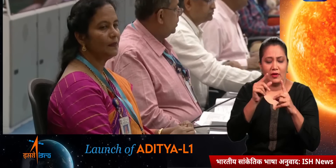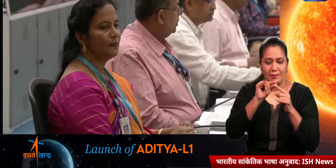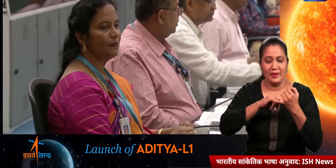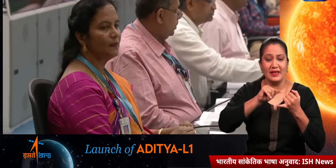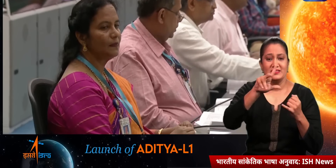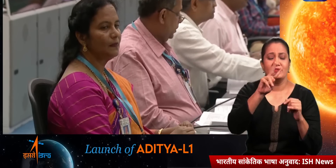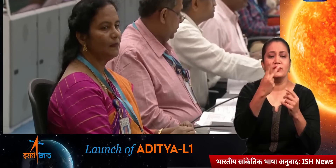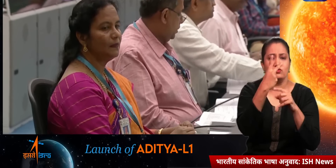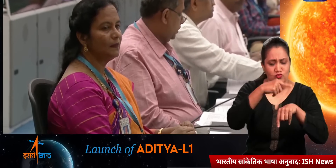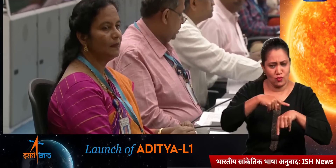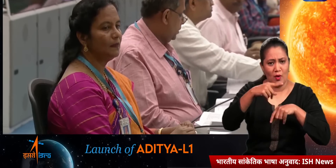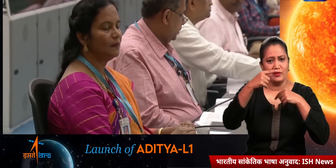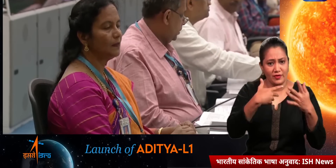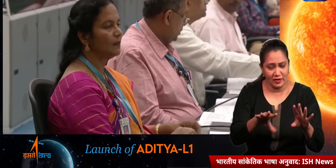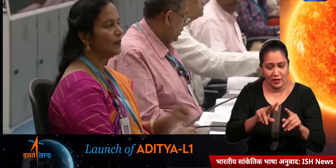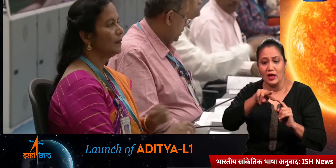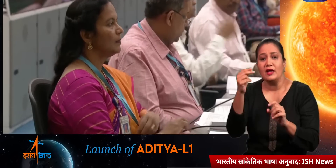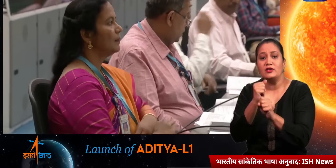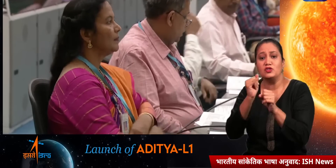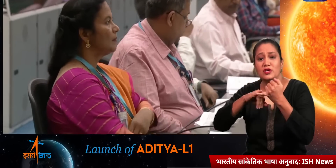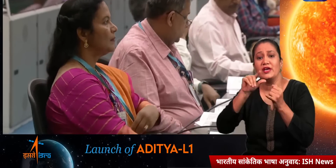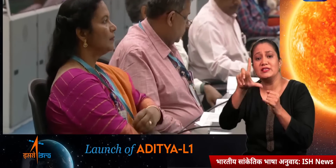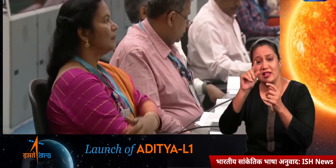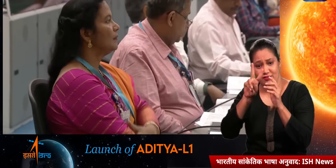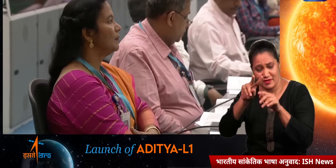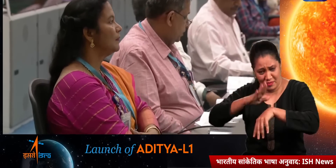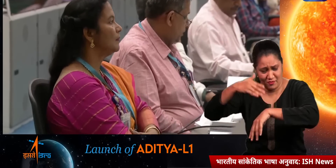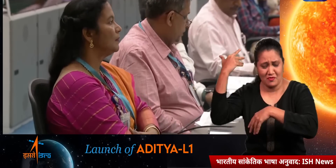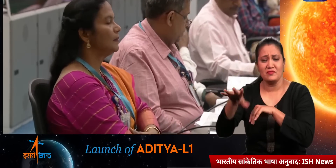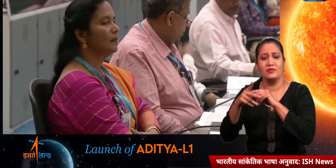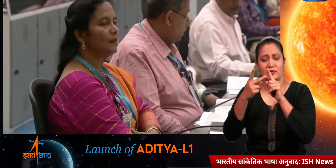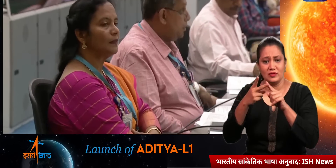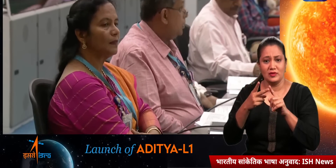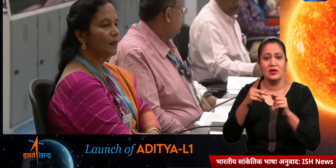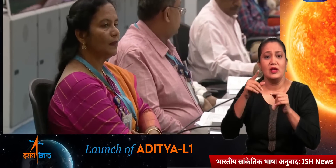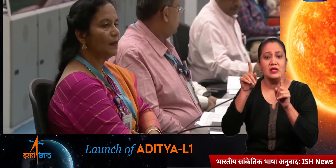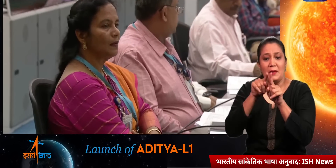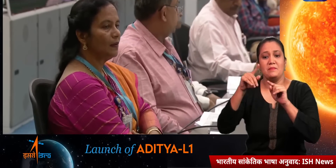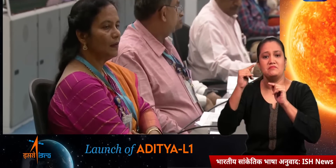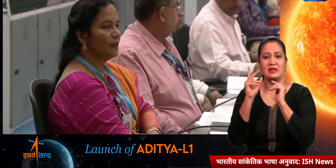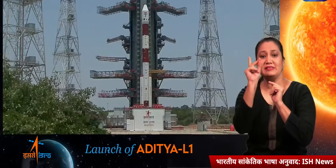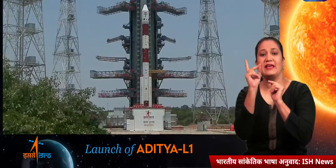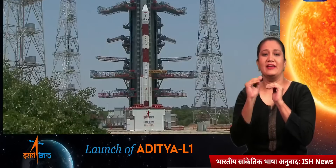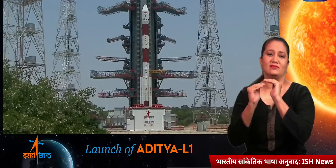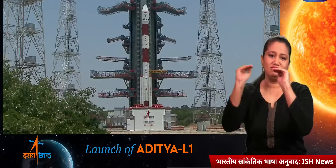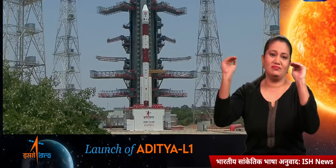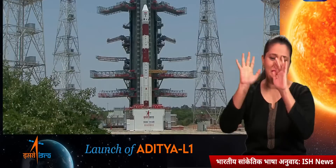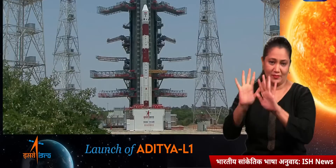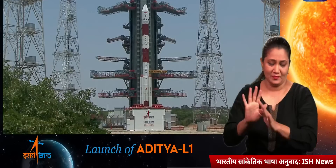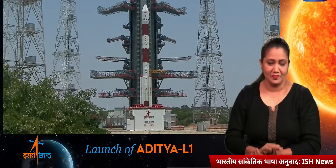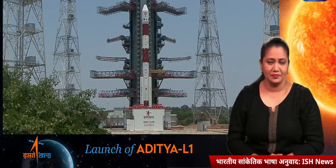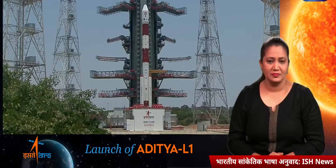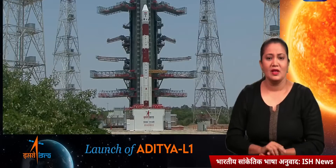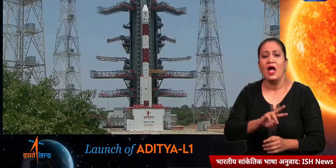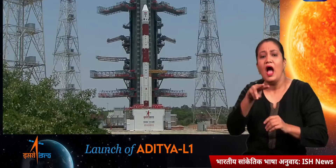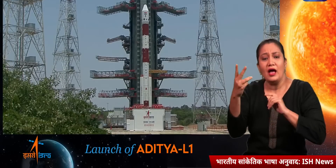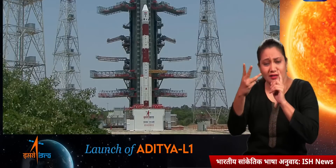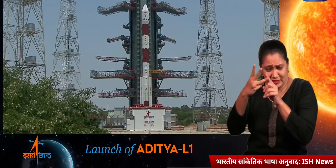PSLV, 1 mission of GSLV carrying the first among the second generation of navigation satellites, 1 commercial mission